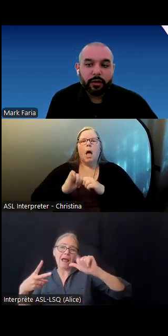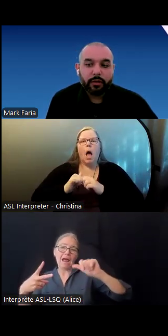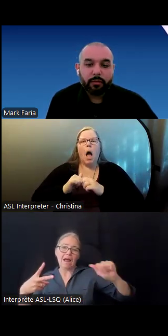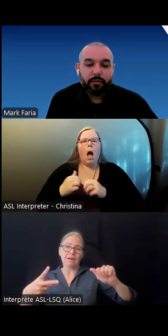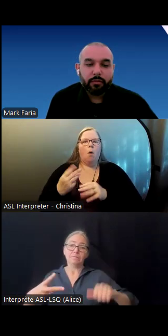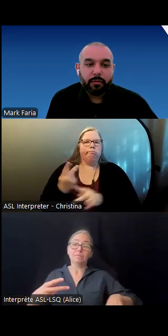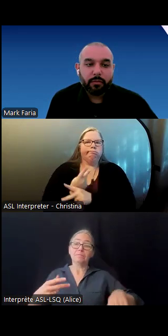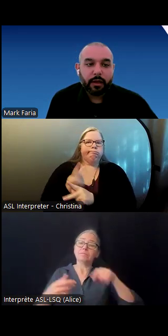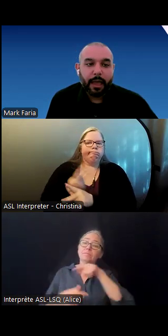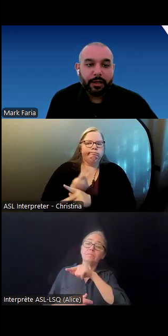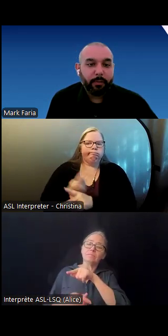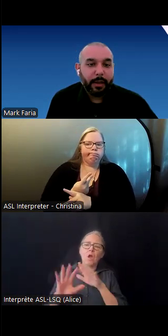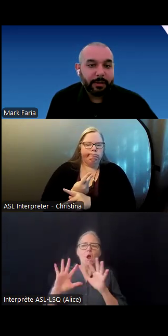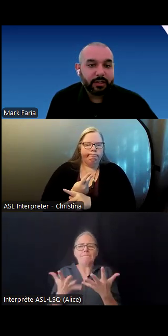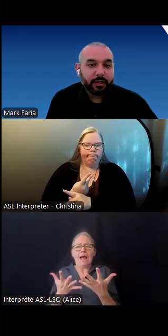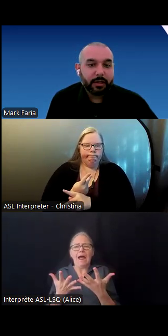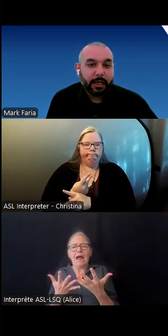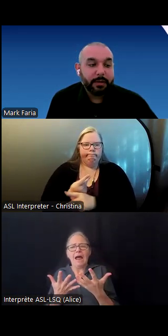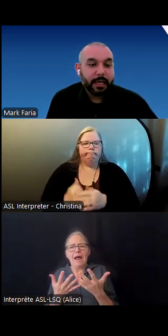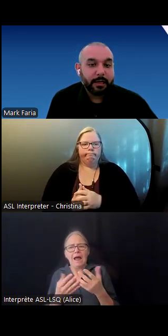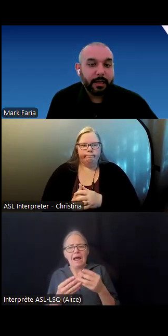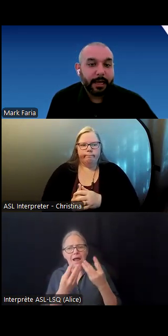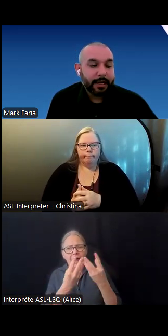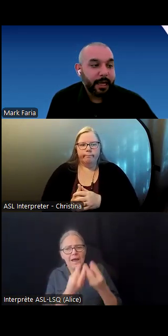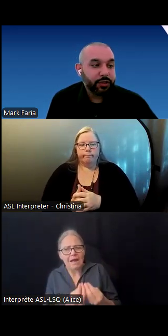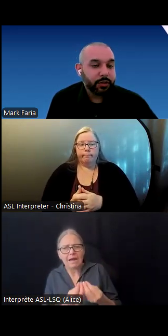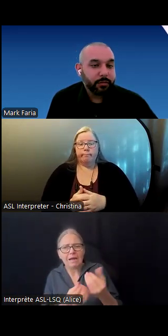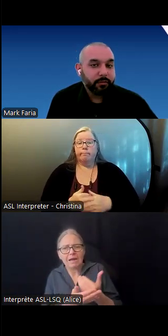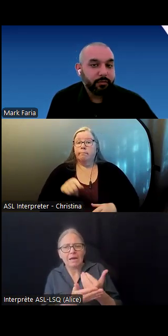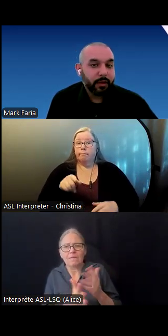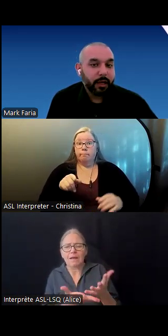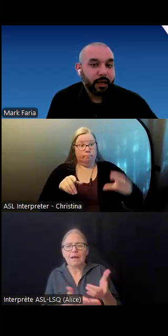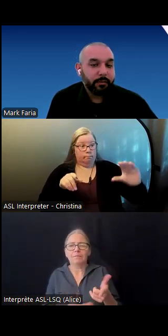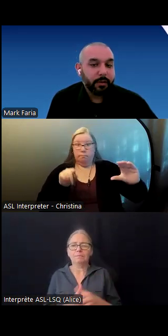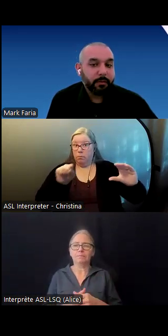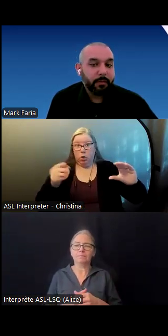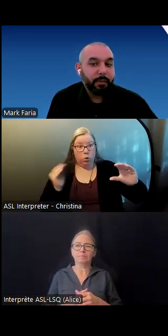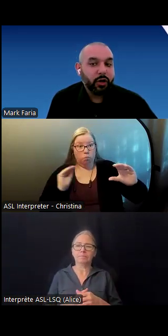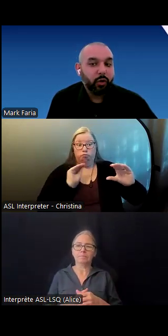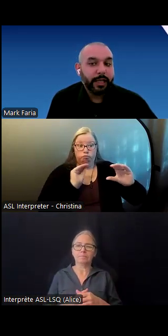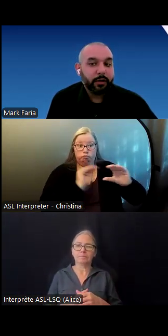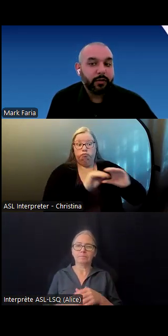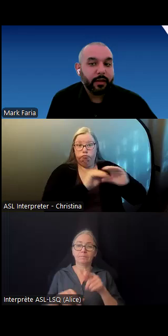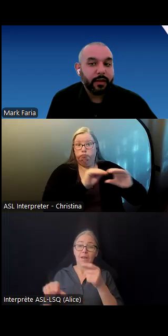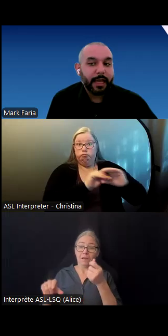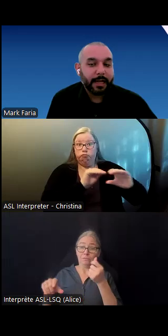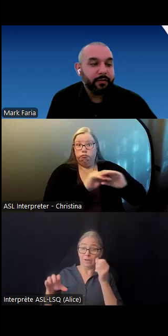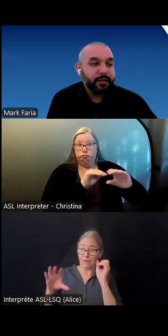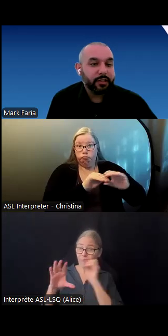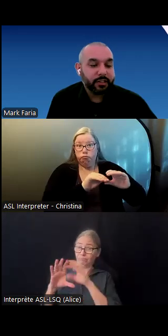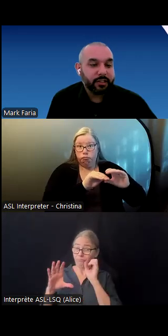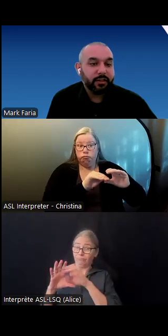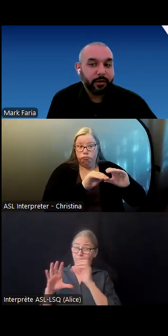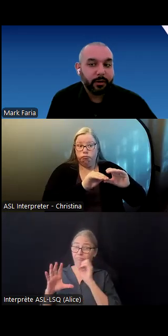So annual payments can begin at any age, um, but no later than the end